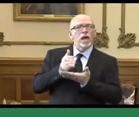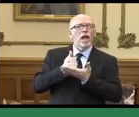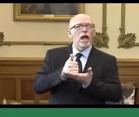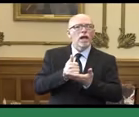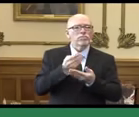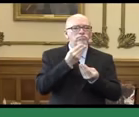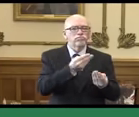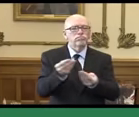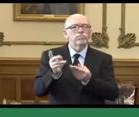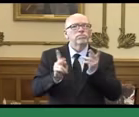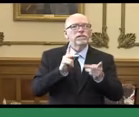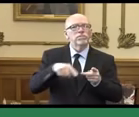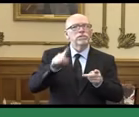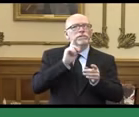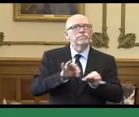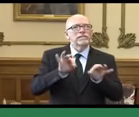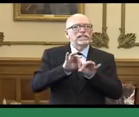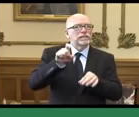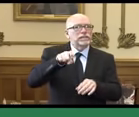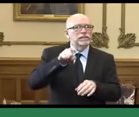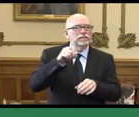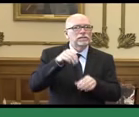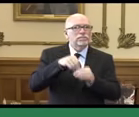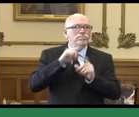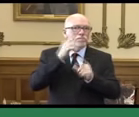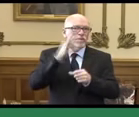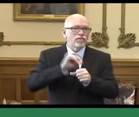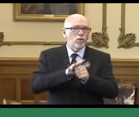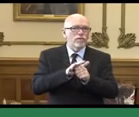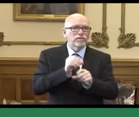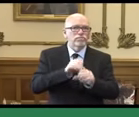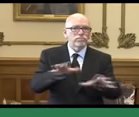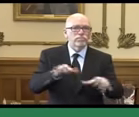of significant additional demand in response to COVID-19.